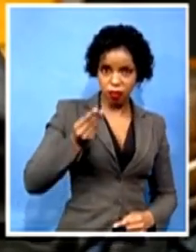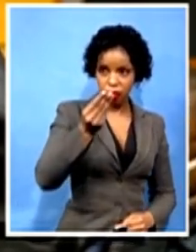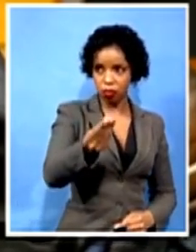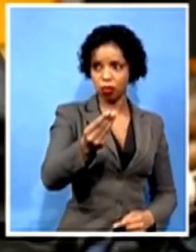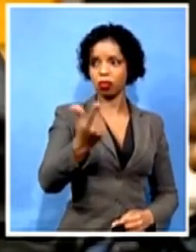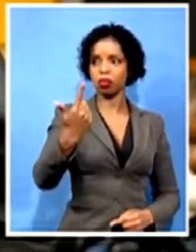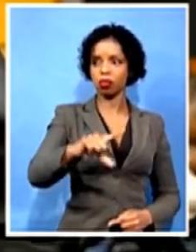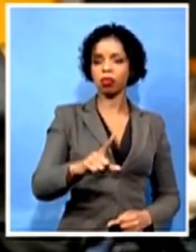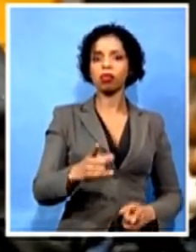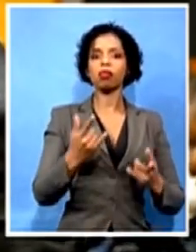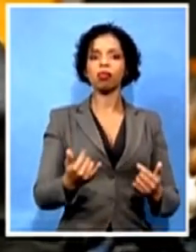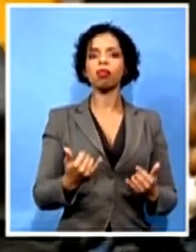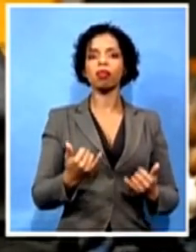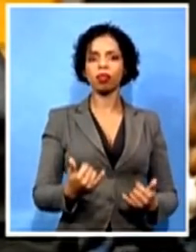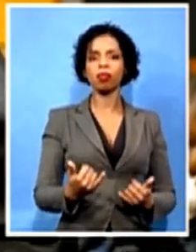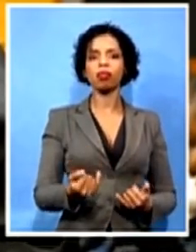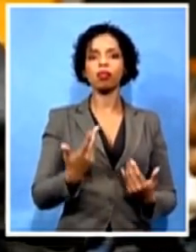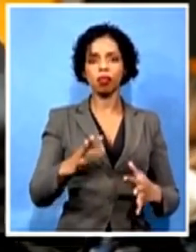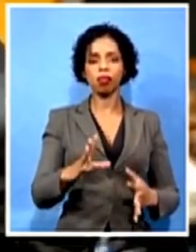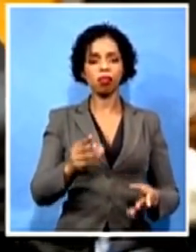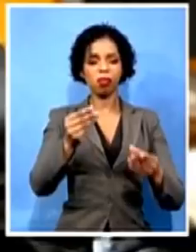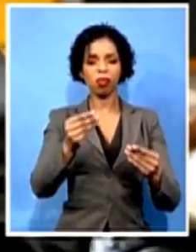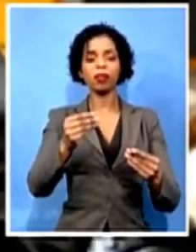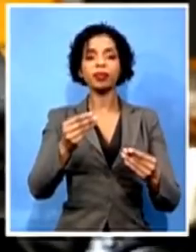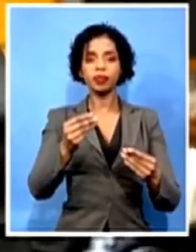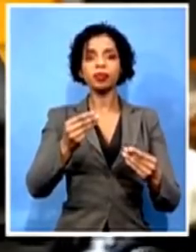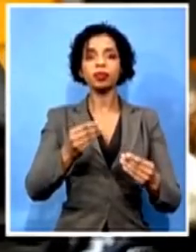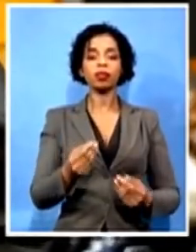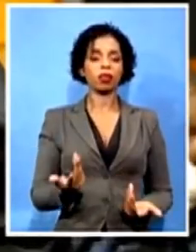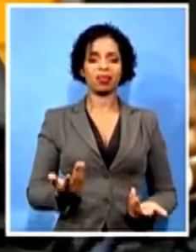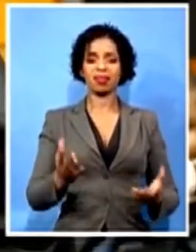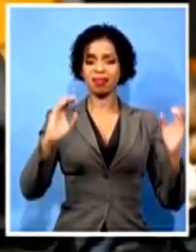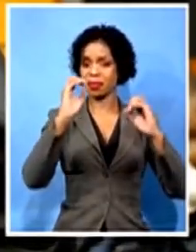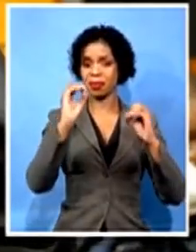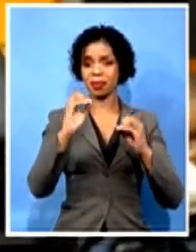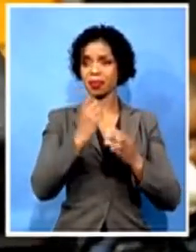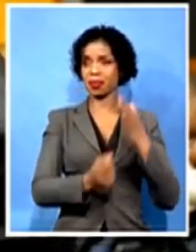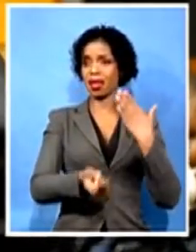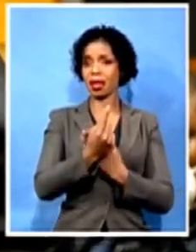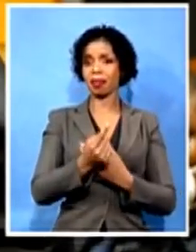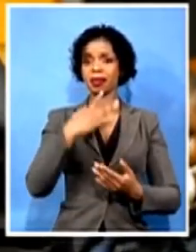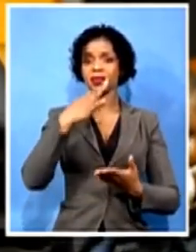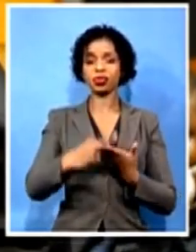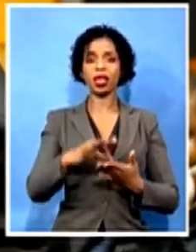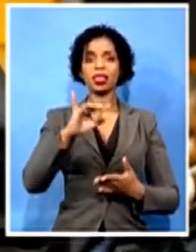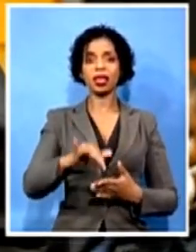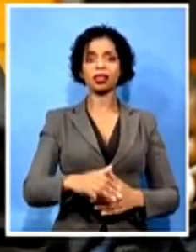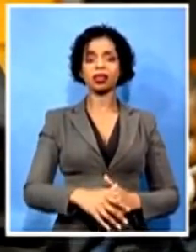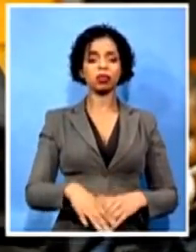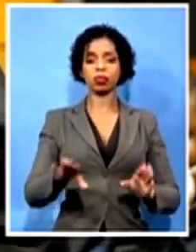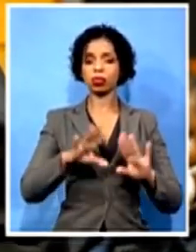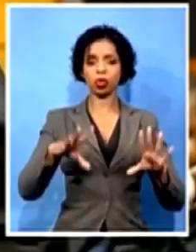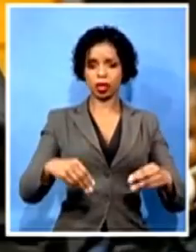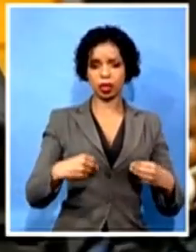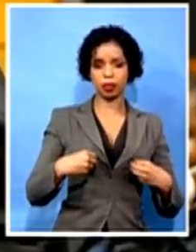was. And at no stage was there any suggestion, well, look, we don't accept it, or alternatively, we're now going to